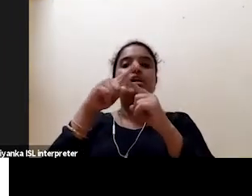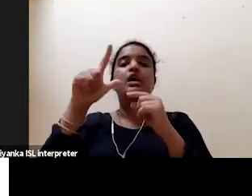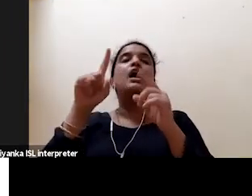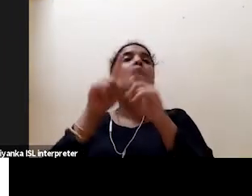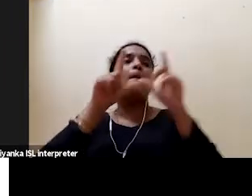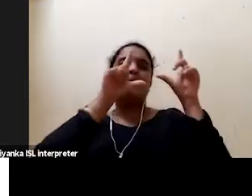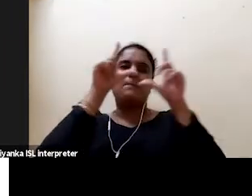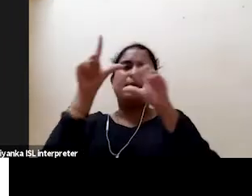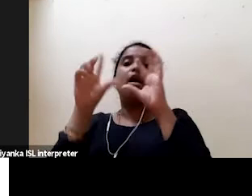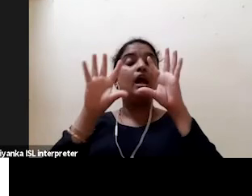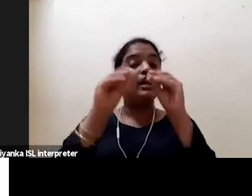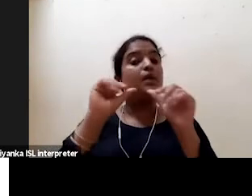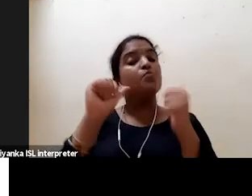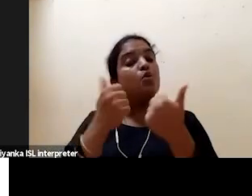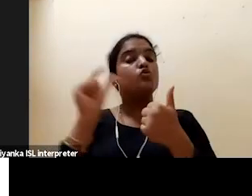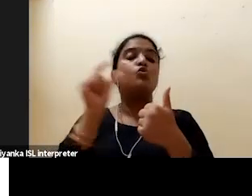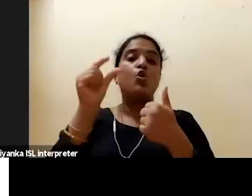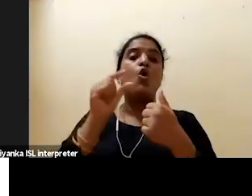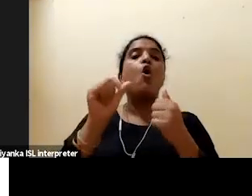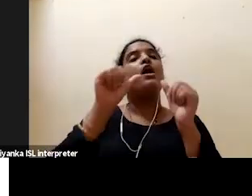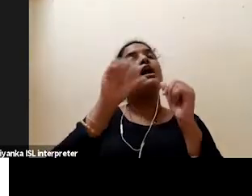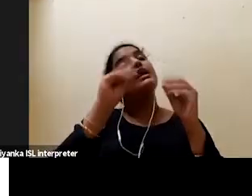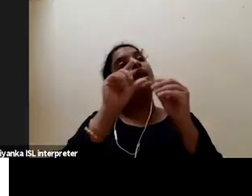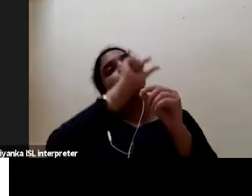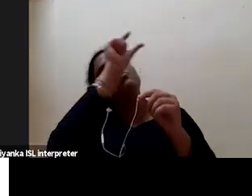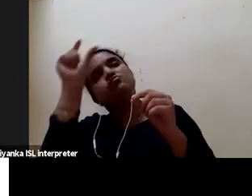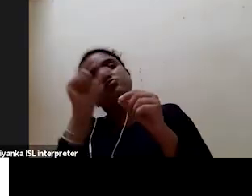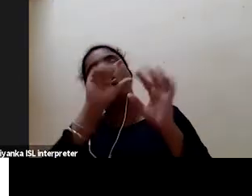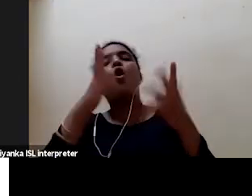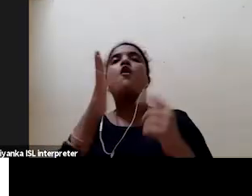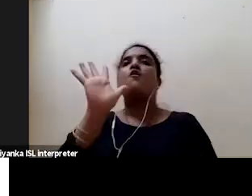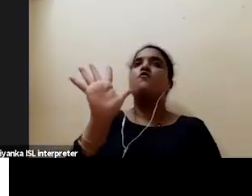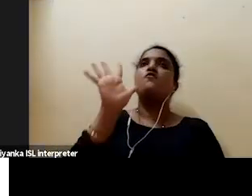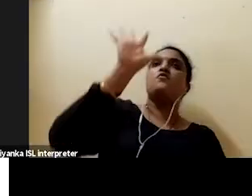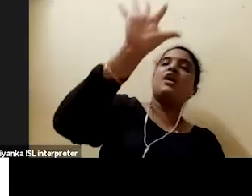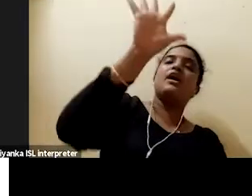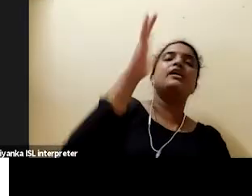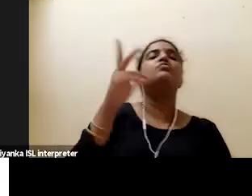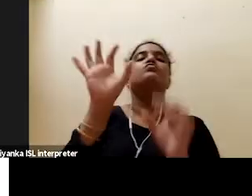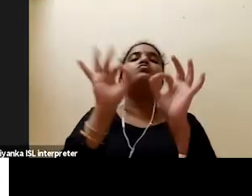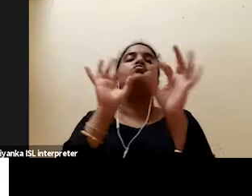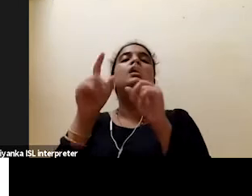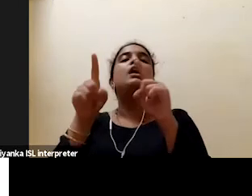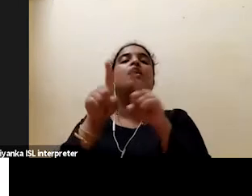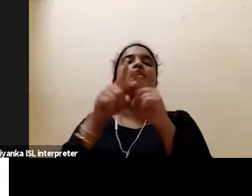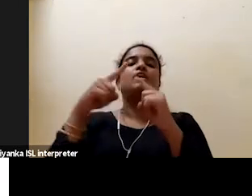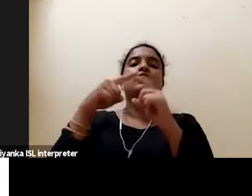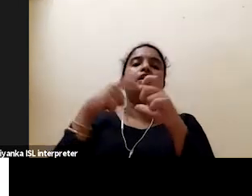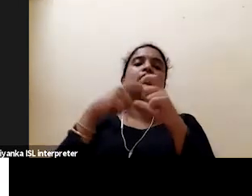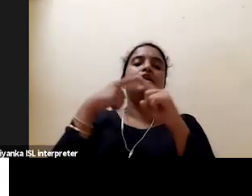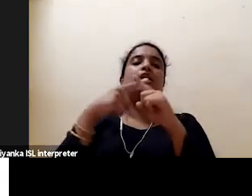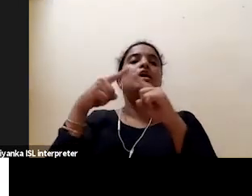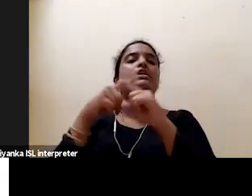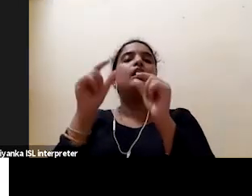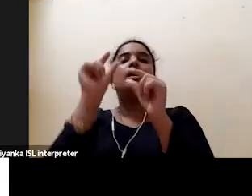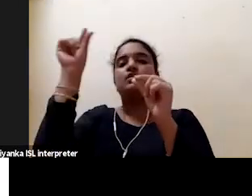right? So you could use either all of the 10 images, or five of the 10 images to write your text as a story, and use